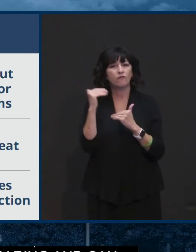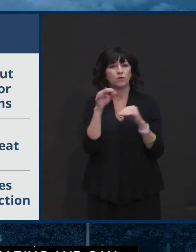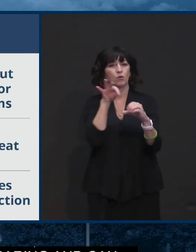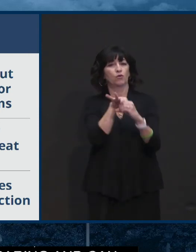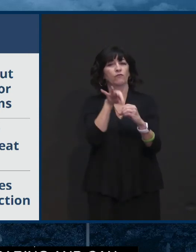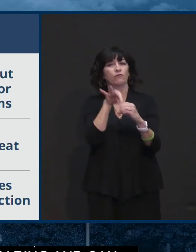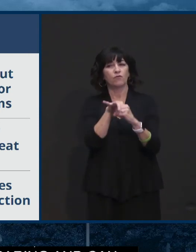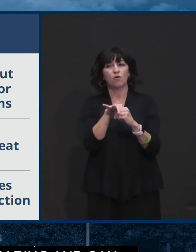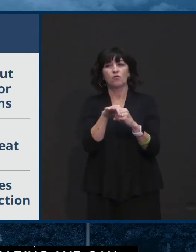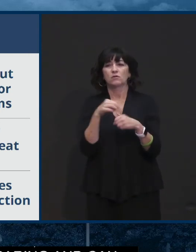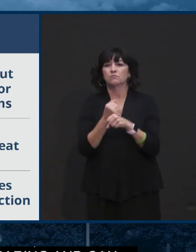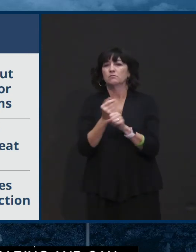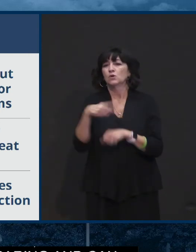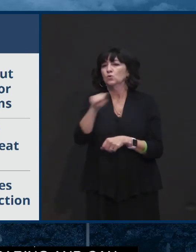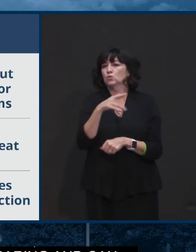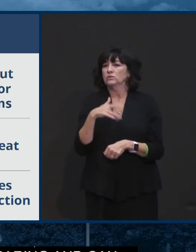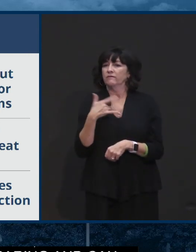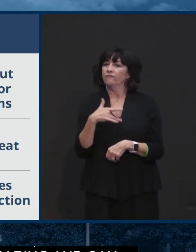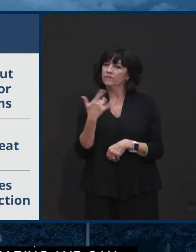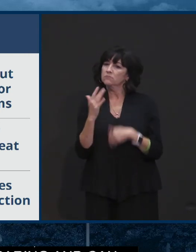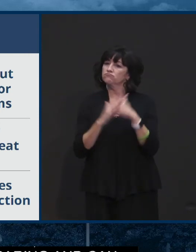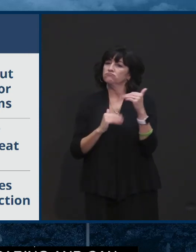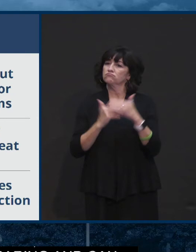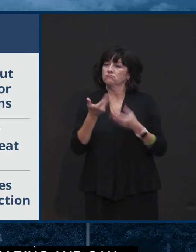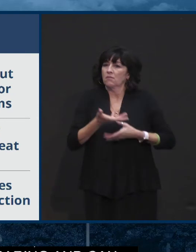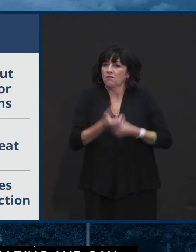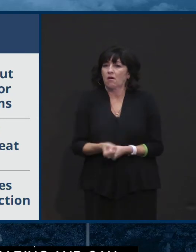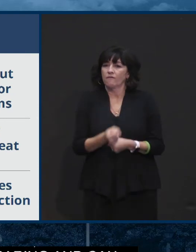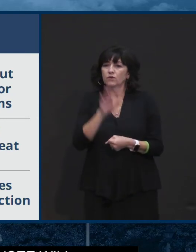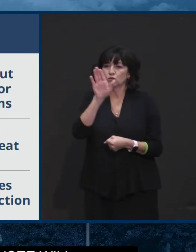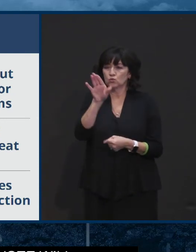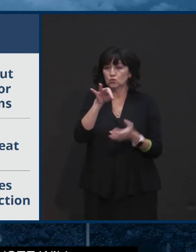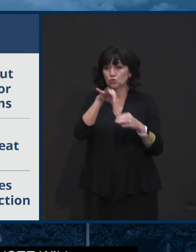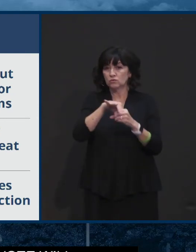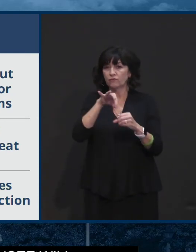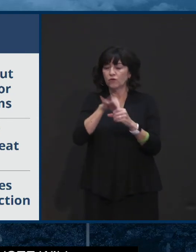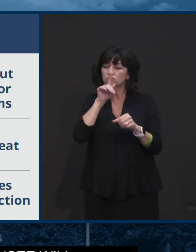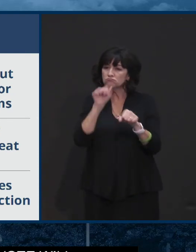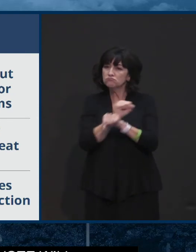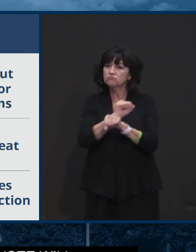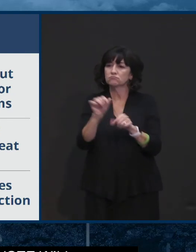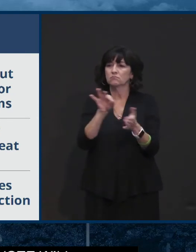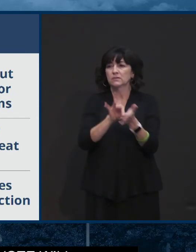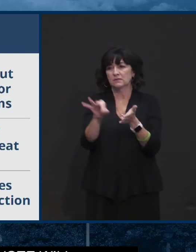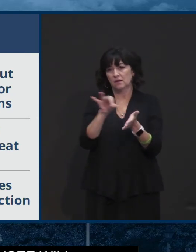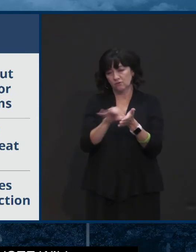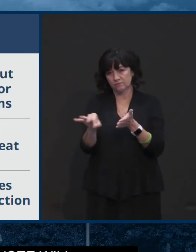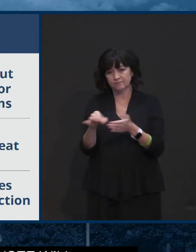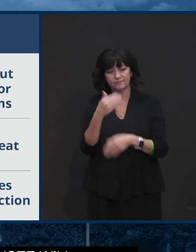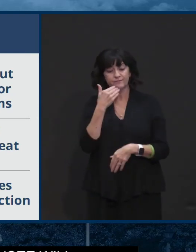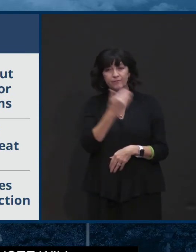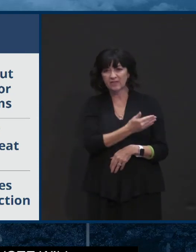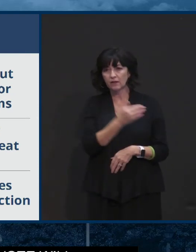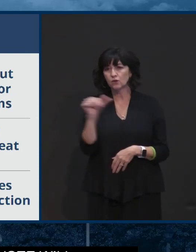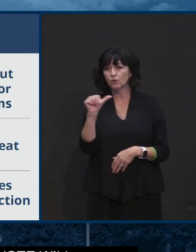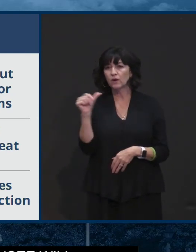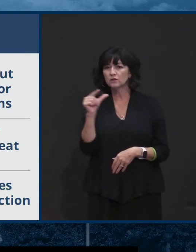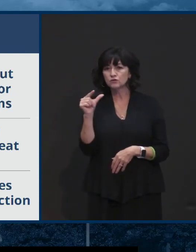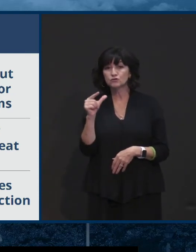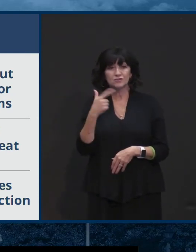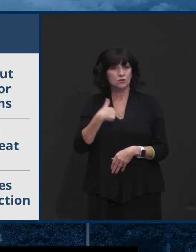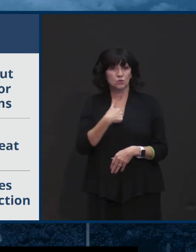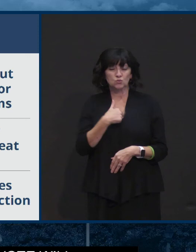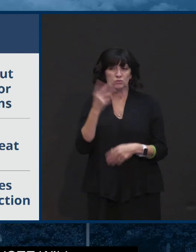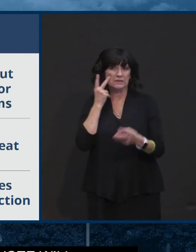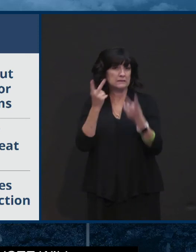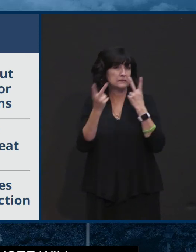you very much, Attorney General Jennings. Really important information about Delawareans' right to vote. What we've seen out there today really warms